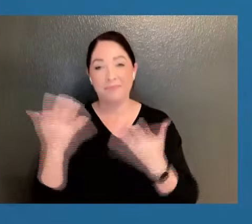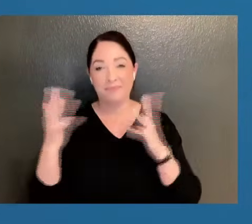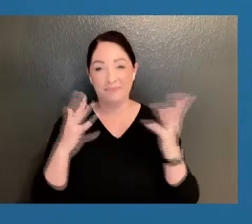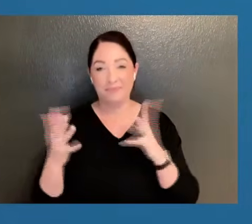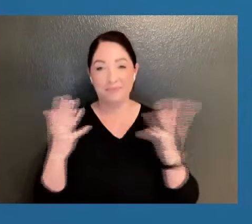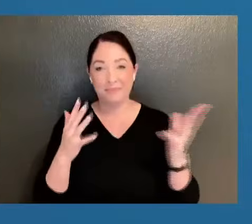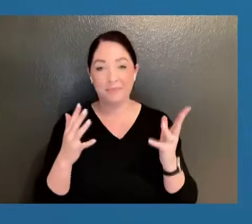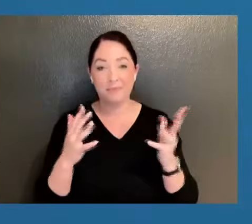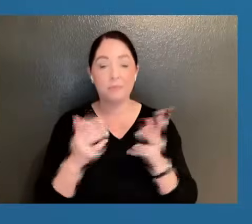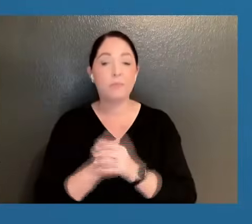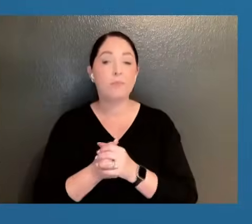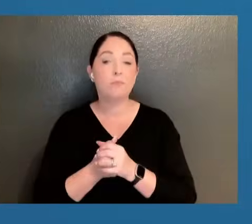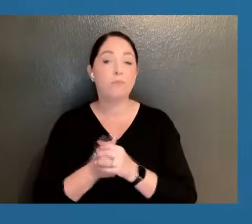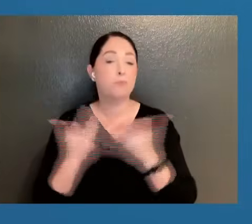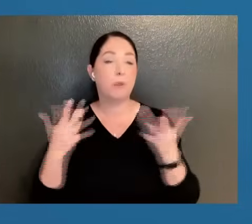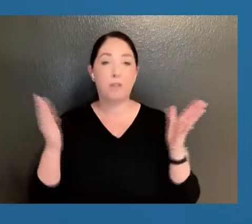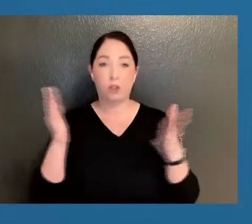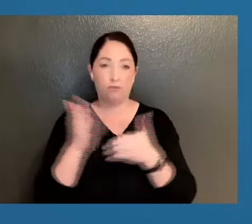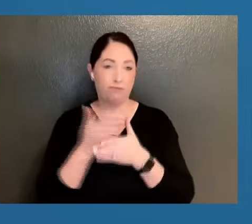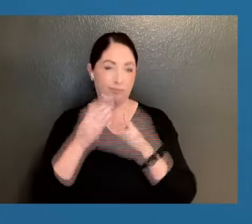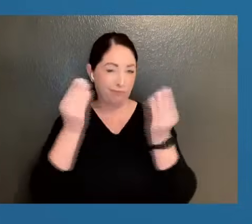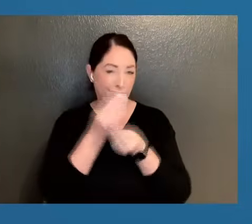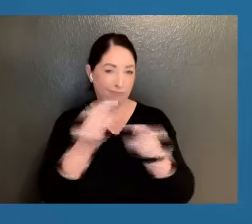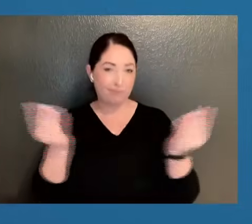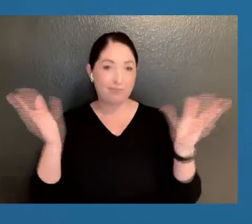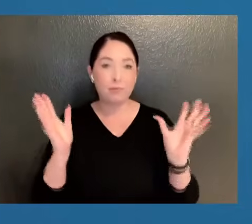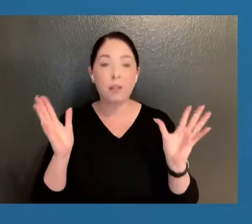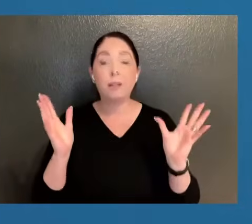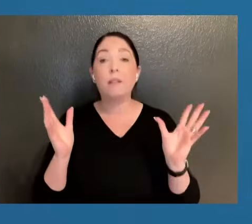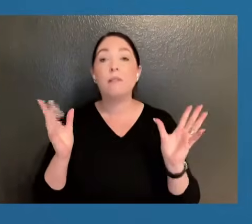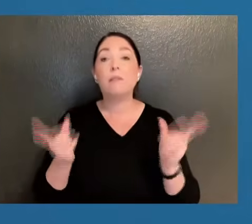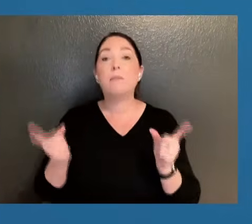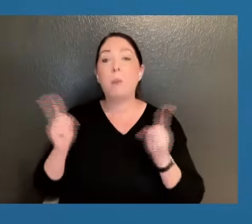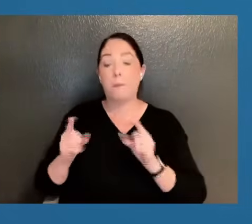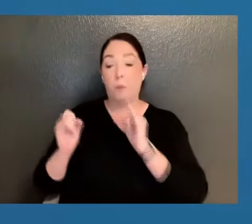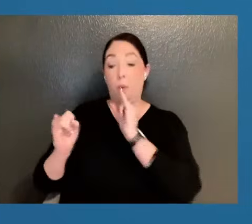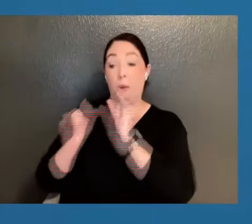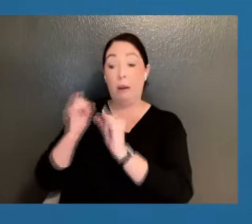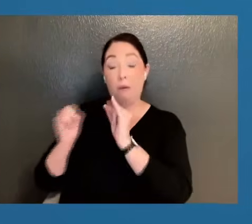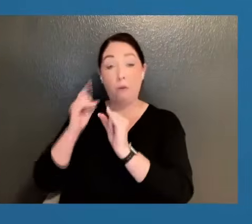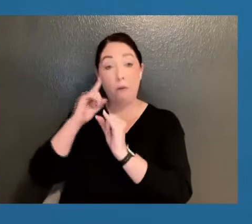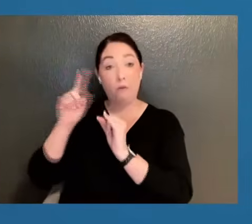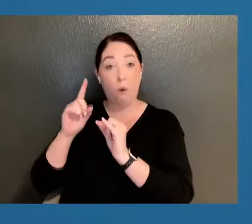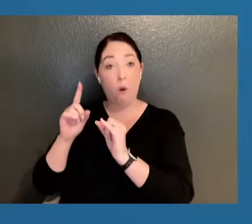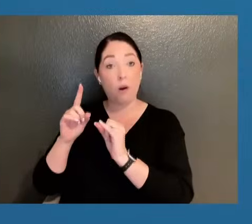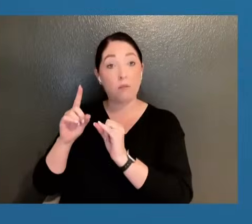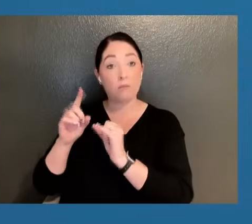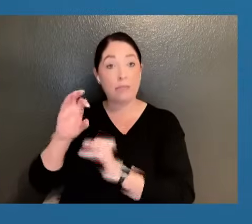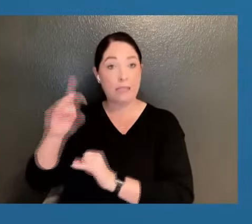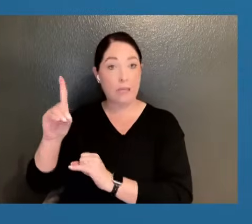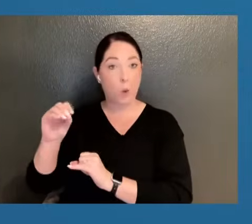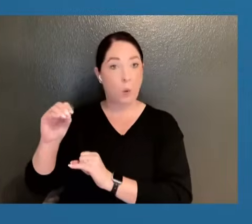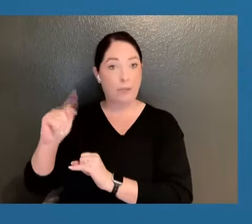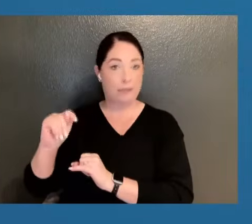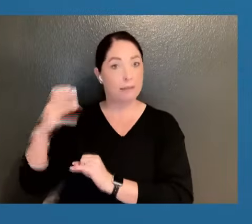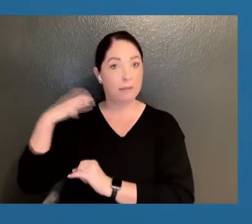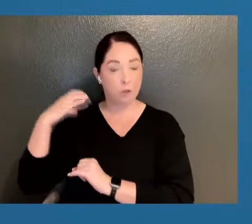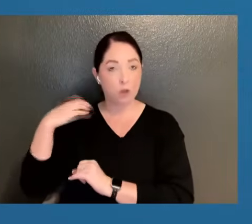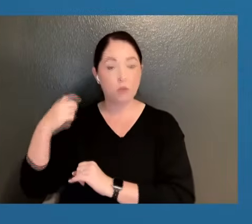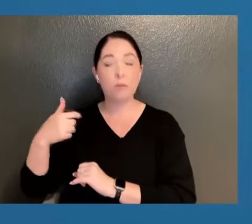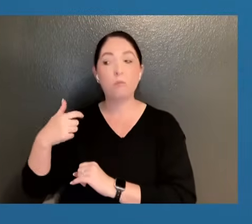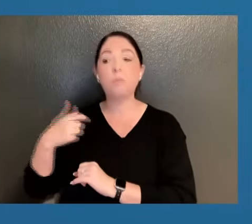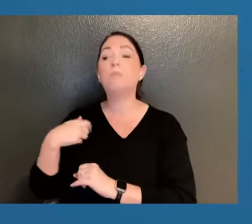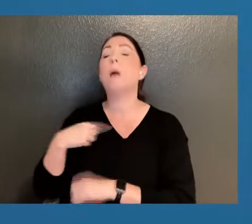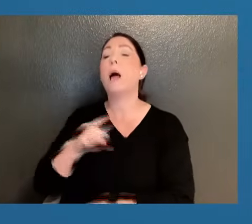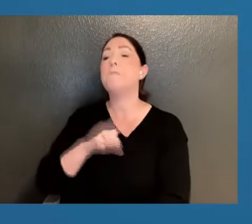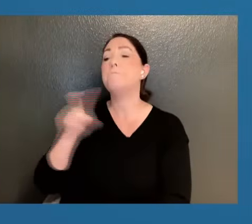And I've shared that when we were holding an interview for the position, one of the questions I asked was, how do we make this city